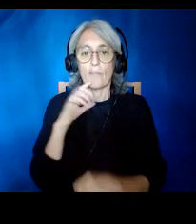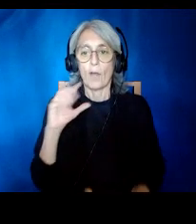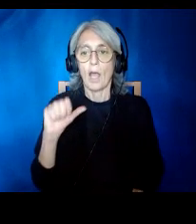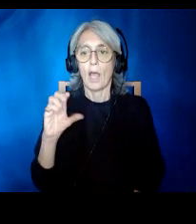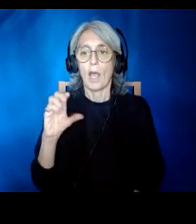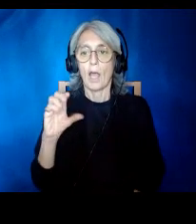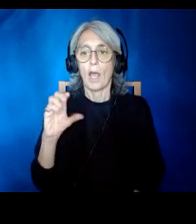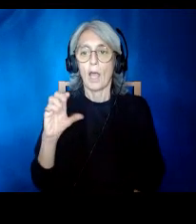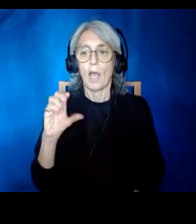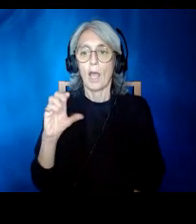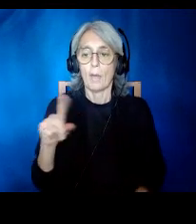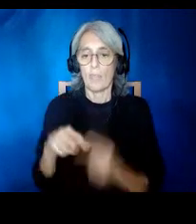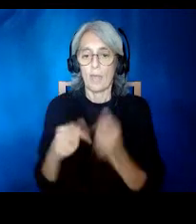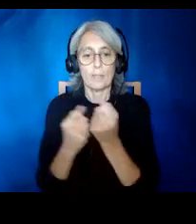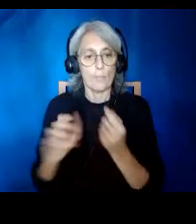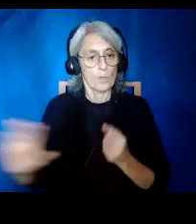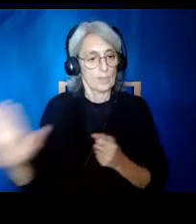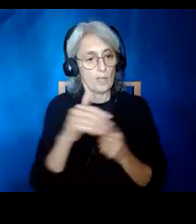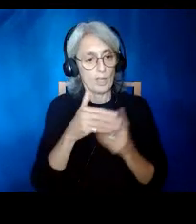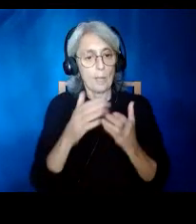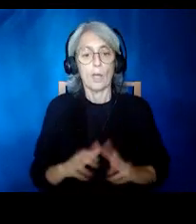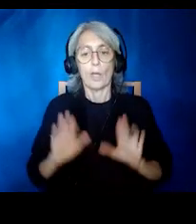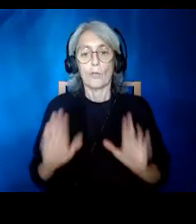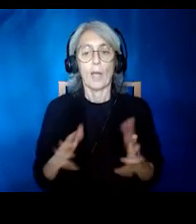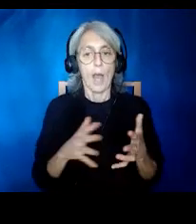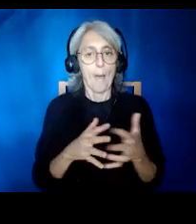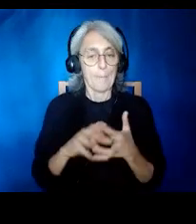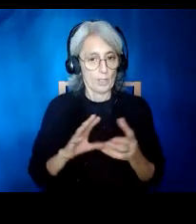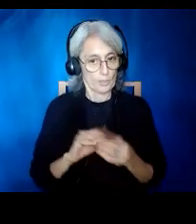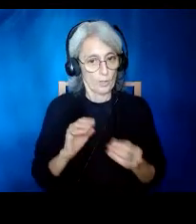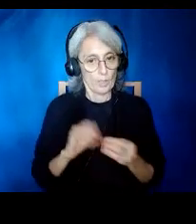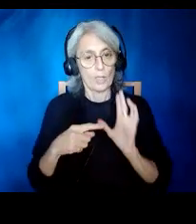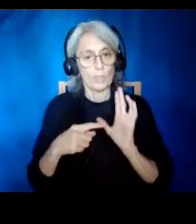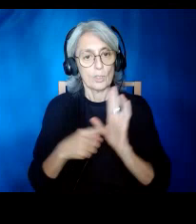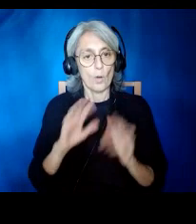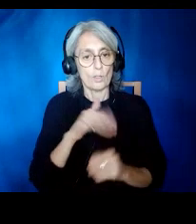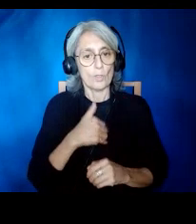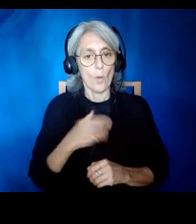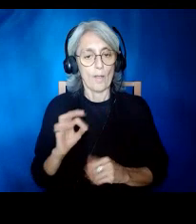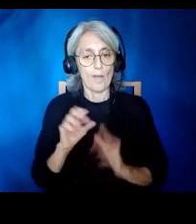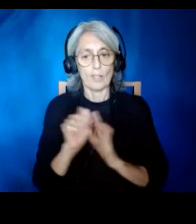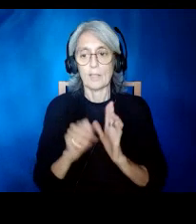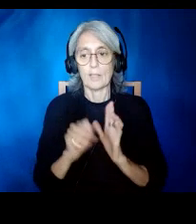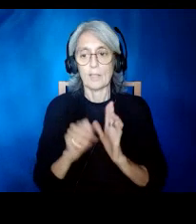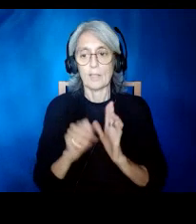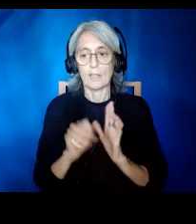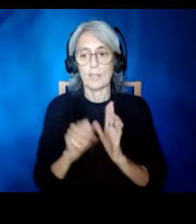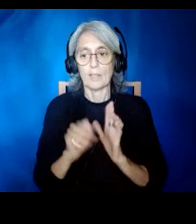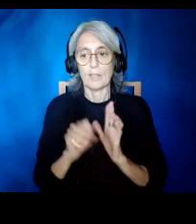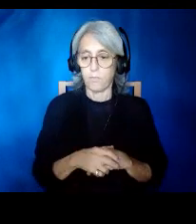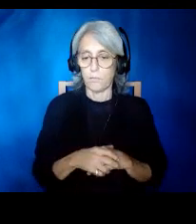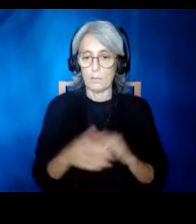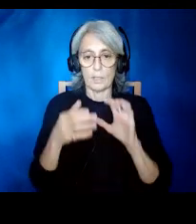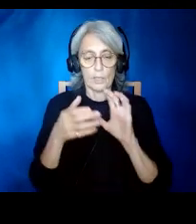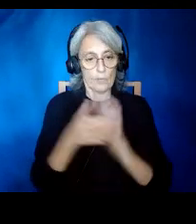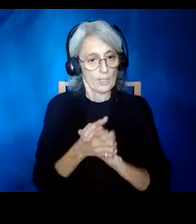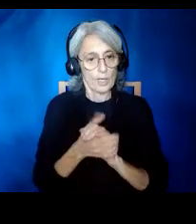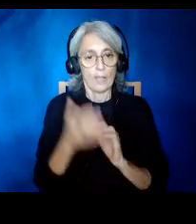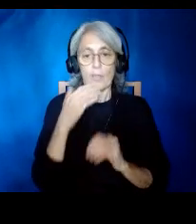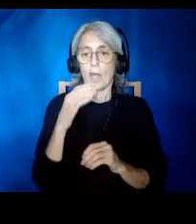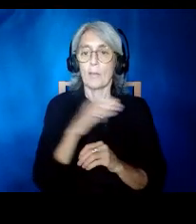is a great American story and exemplary of the soul of our state. I would like to publicly congratulate and thank Commissioner